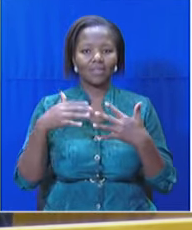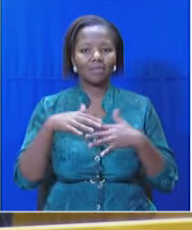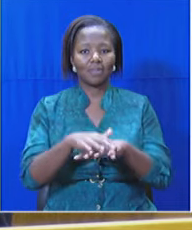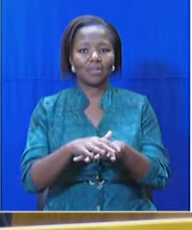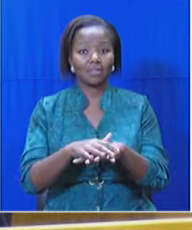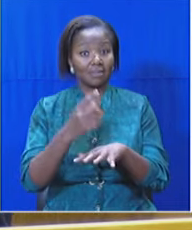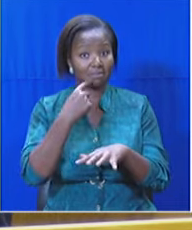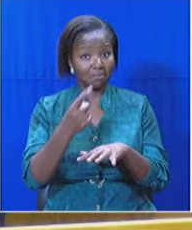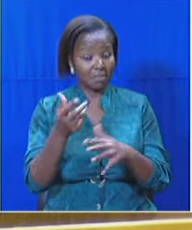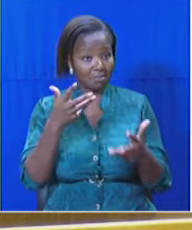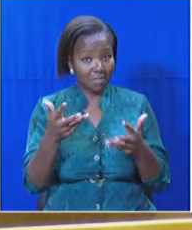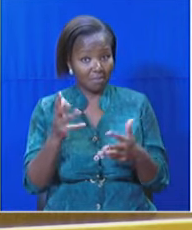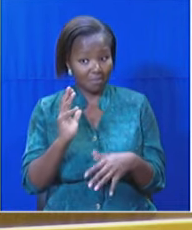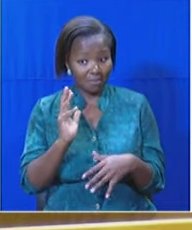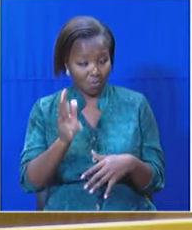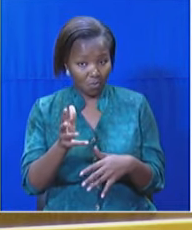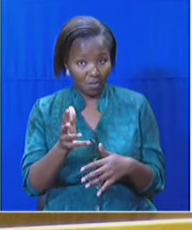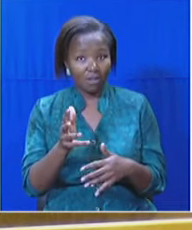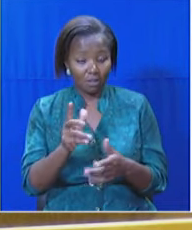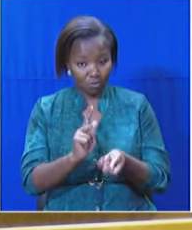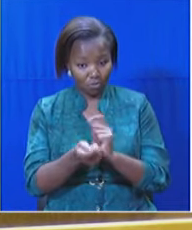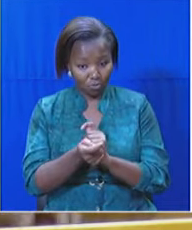esizoyenza oversight njenge committee.